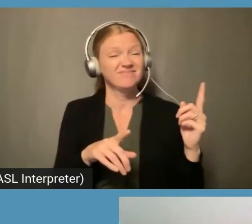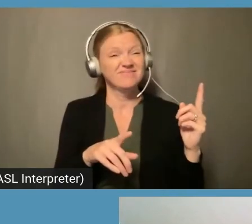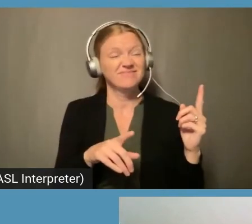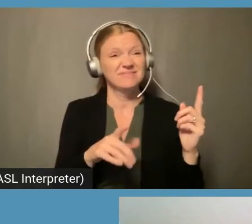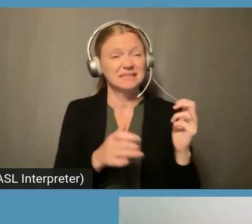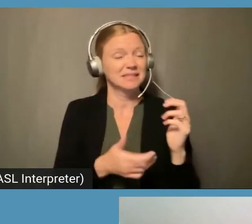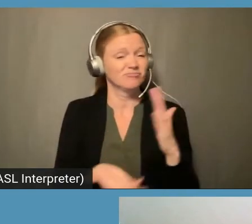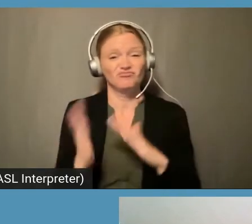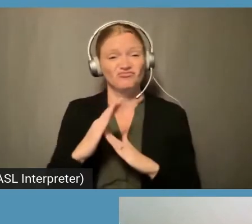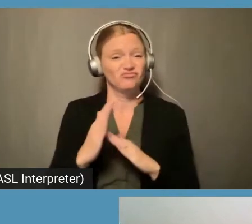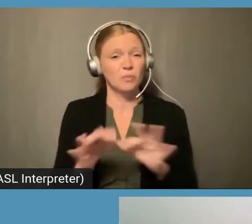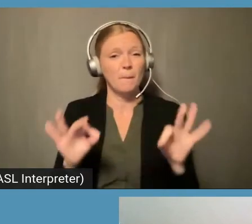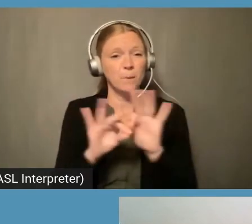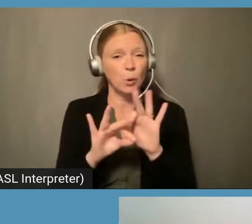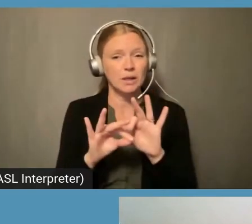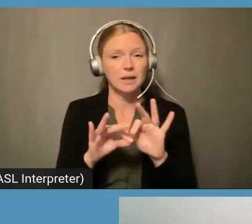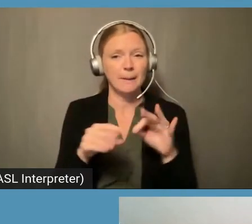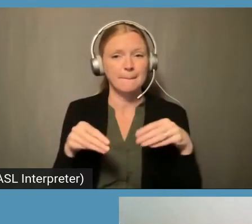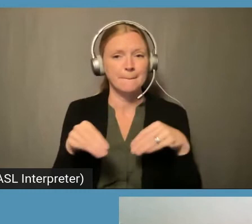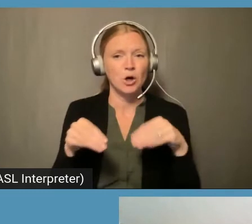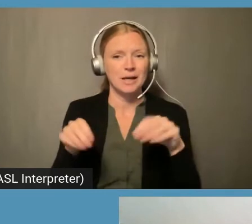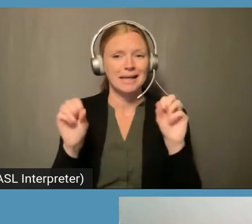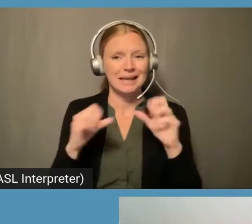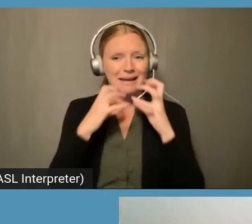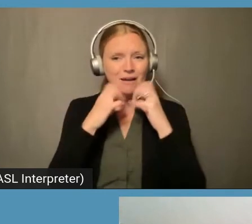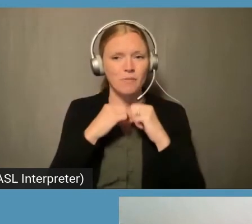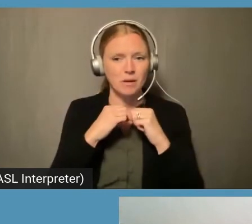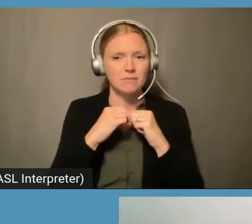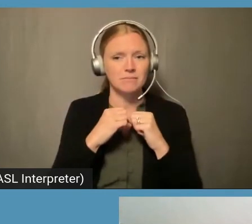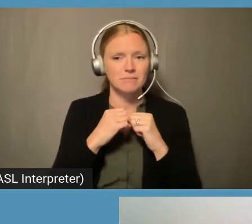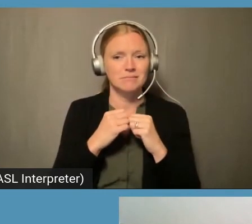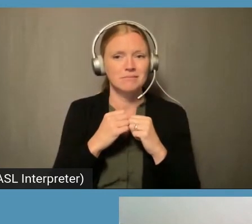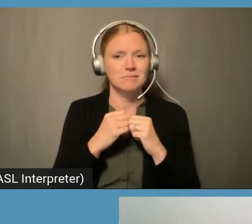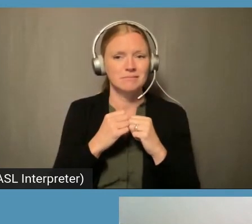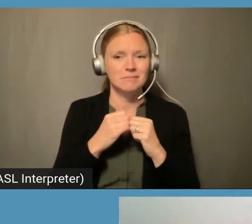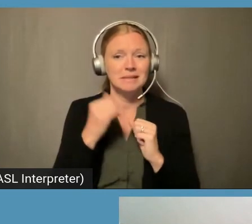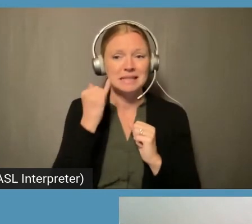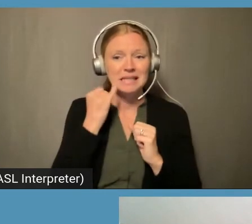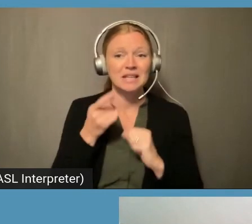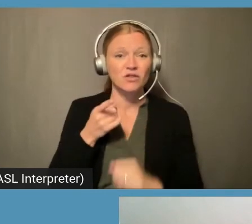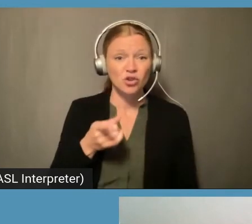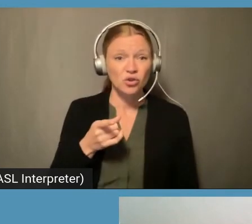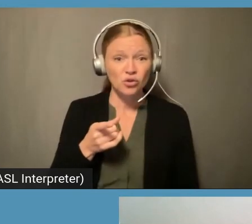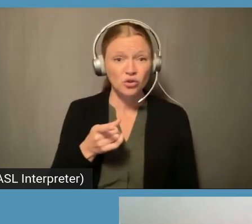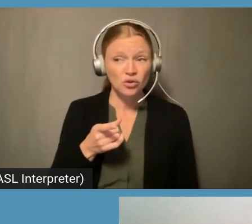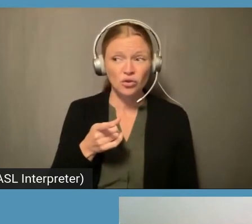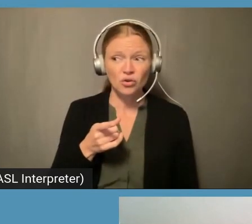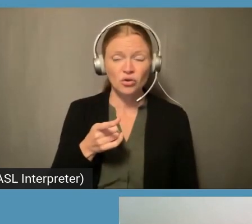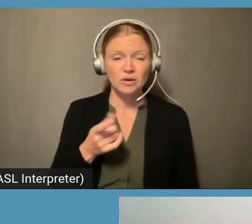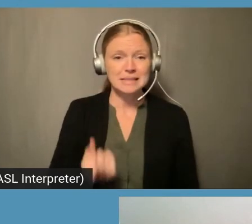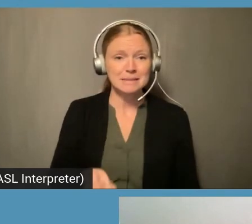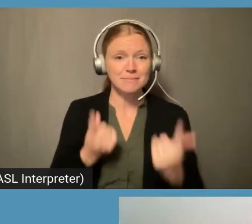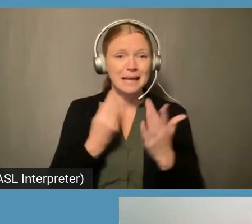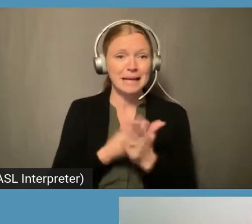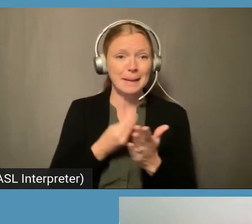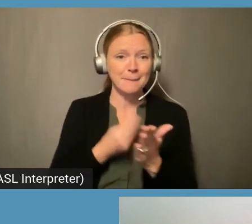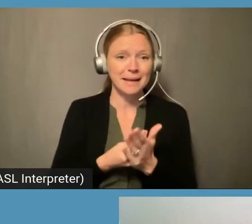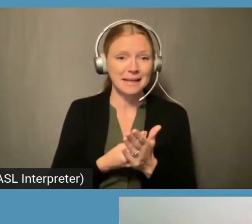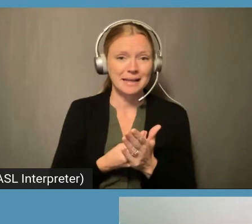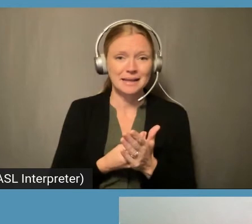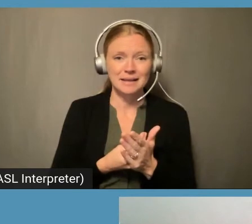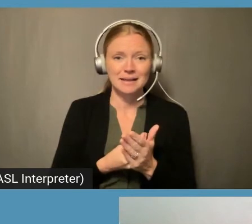most important thing marketing can care about, because, if you're out there, if you're spending money on ad spend, or you